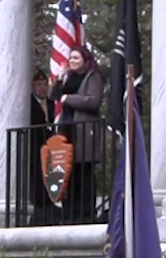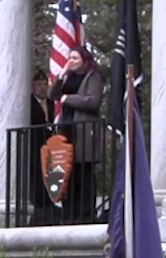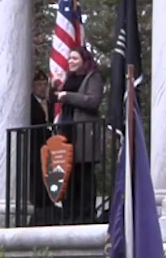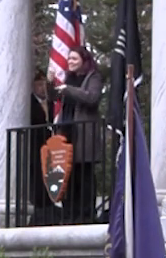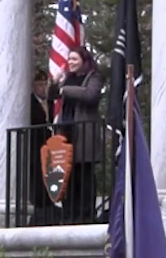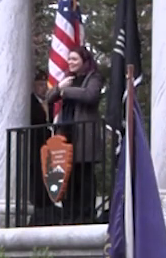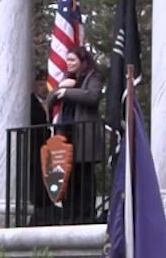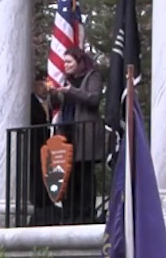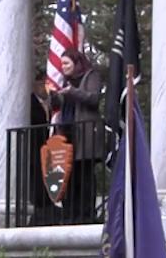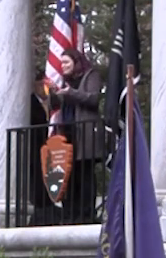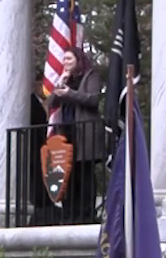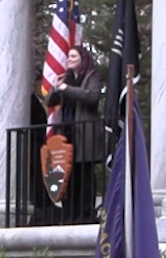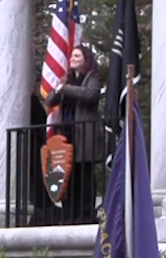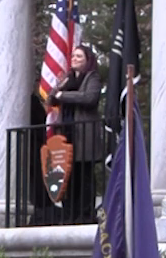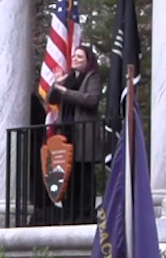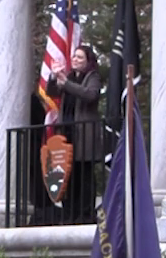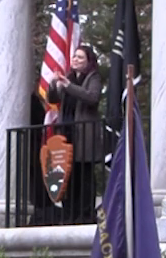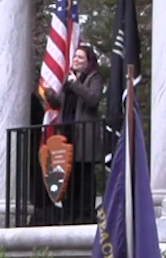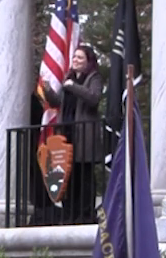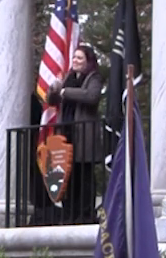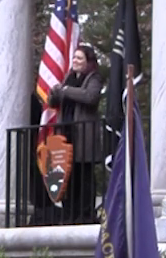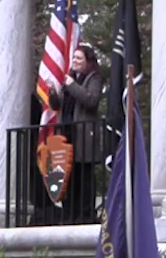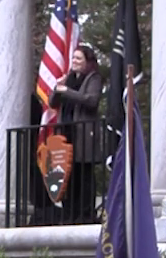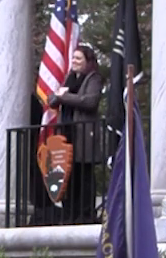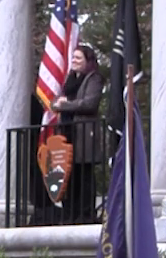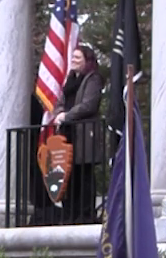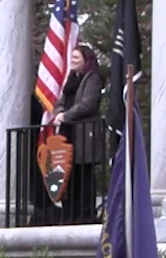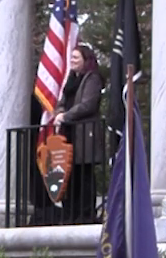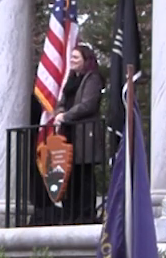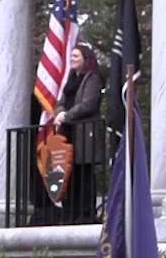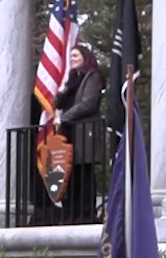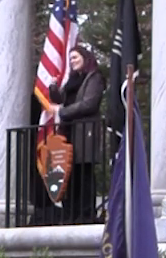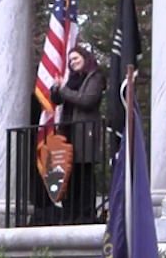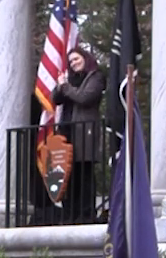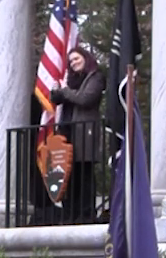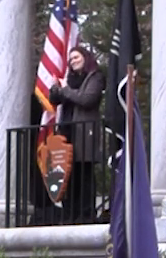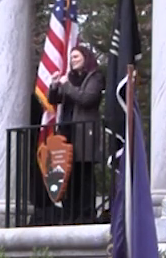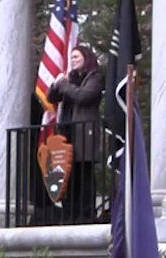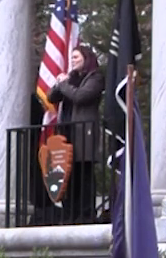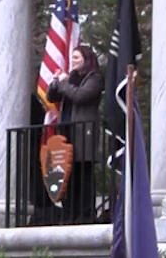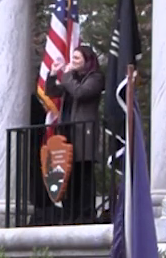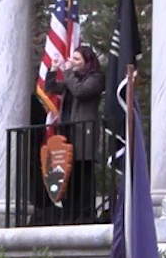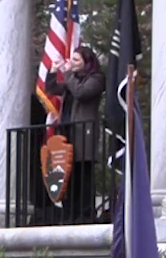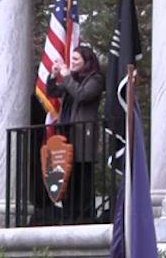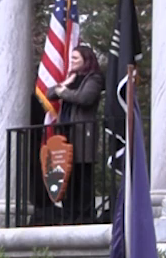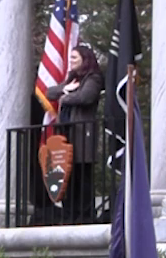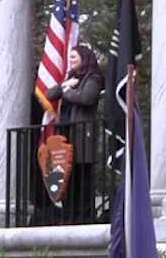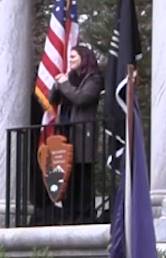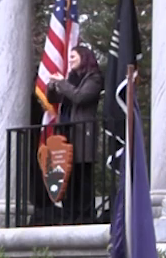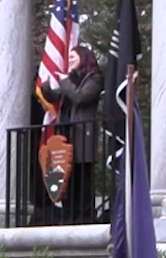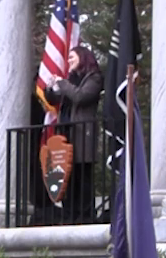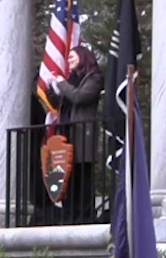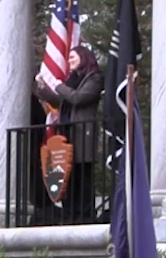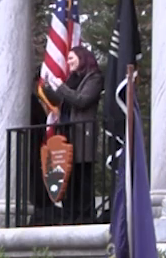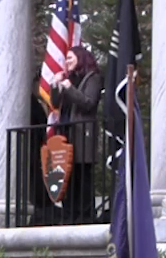into a great day. Desmond loved playing sports, especially basketball with his friends. Desmond was always